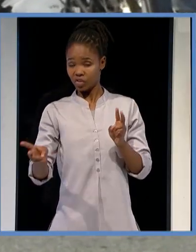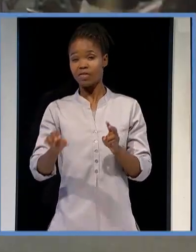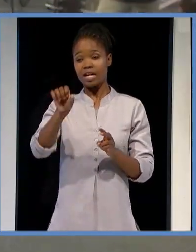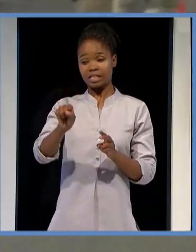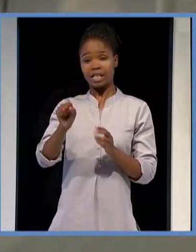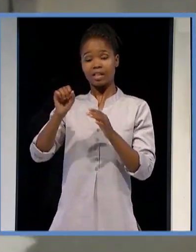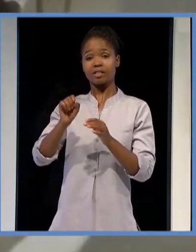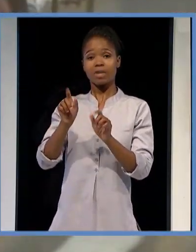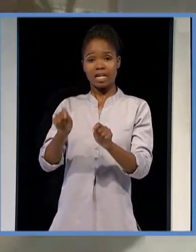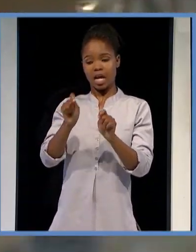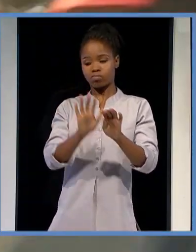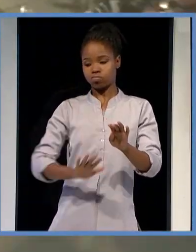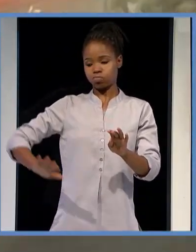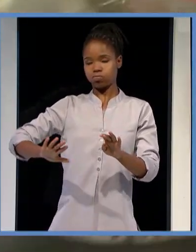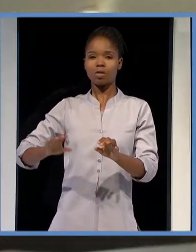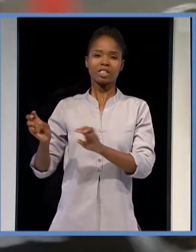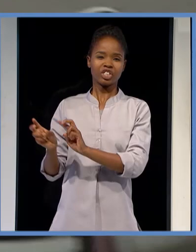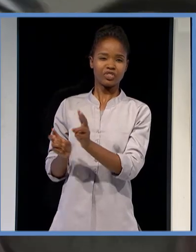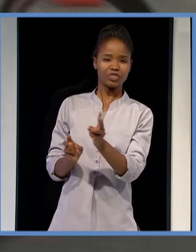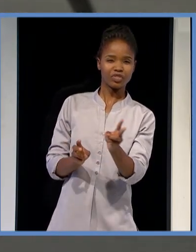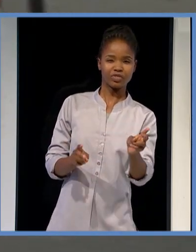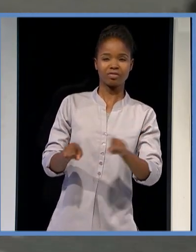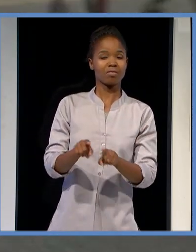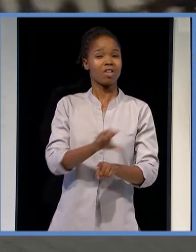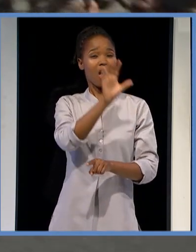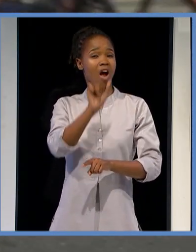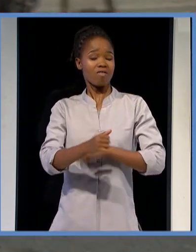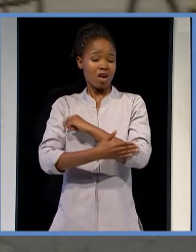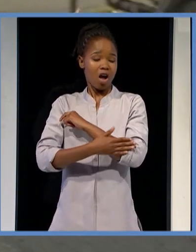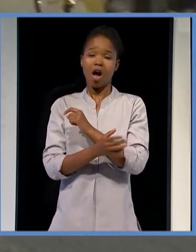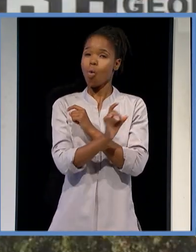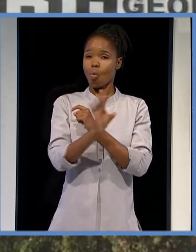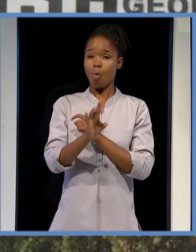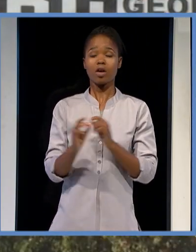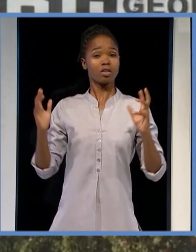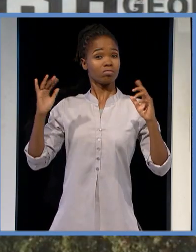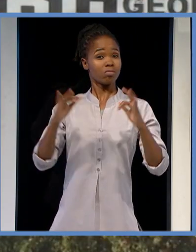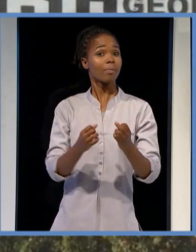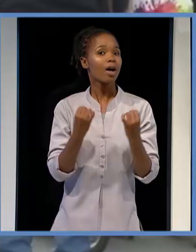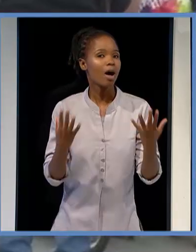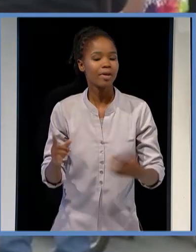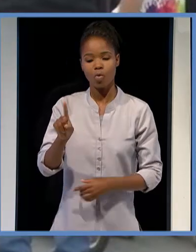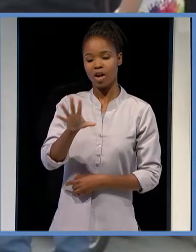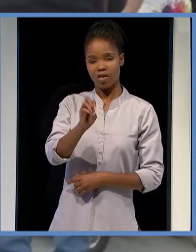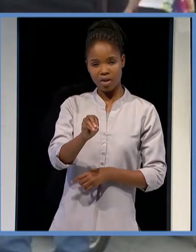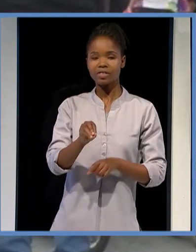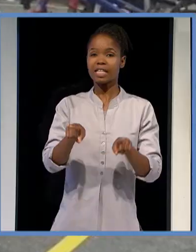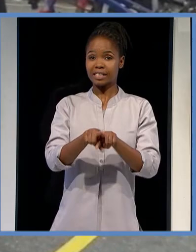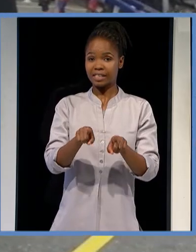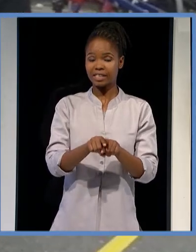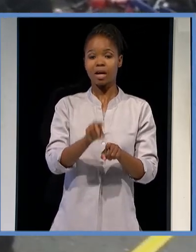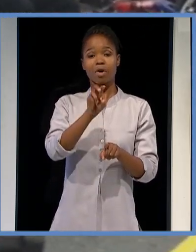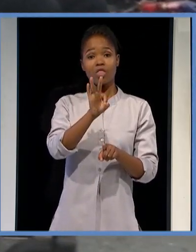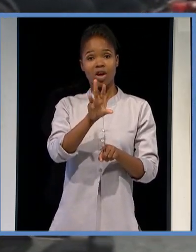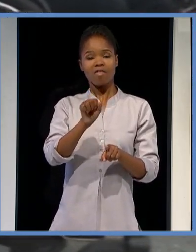Cape. It's the first and only race of its kind in the country. About 150 competitive athletes and nearly 300